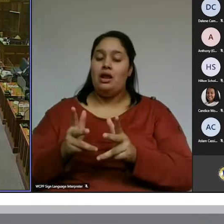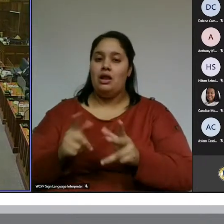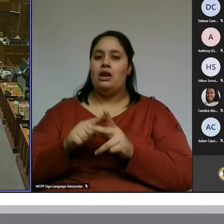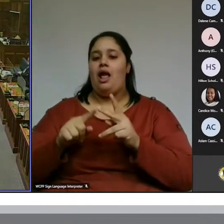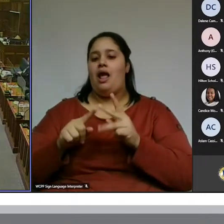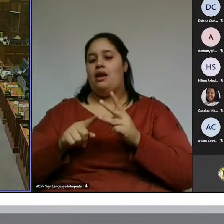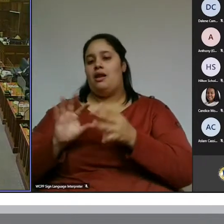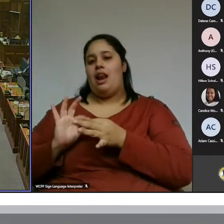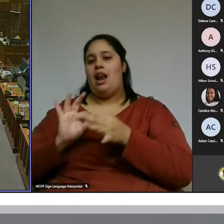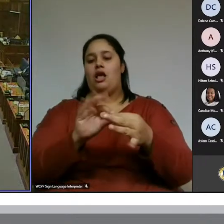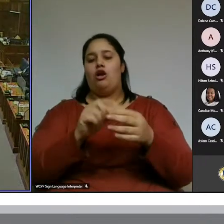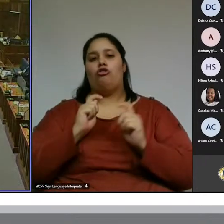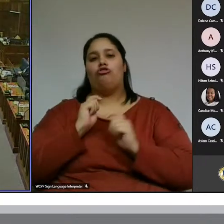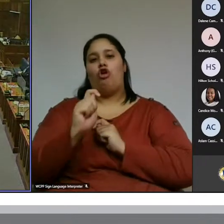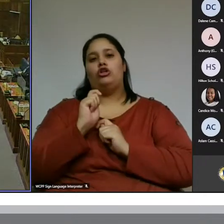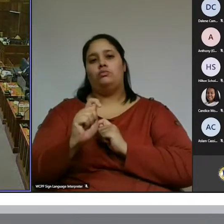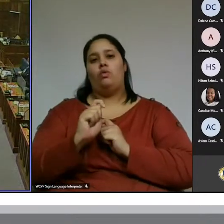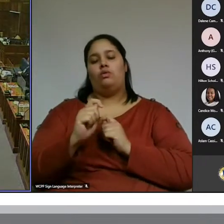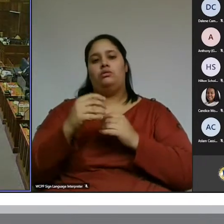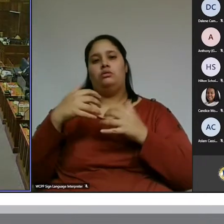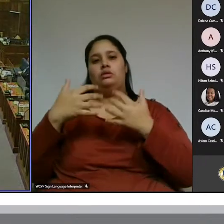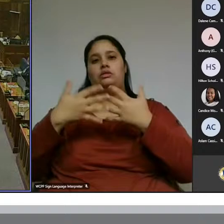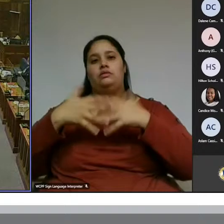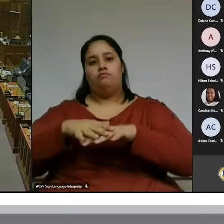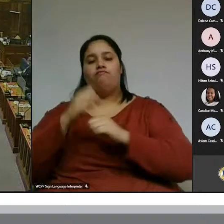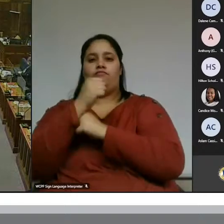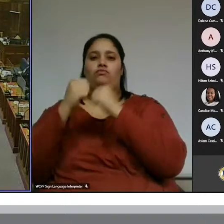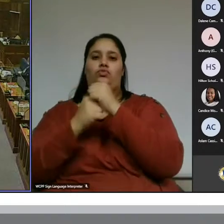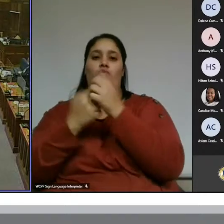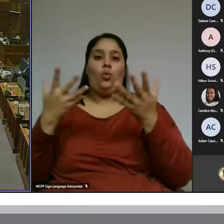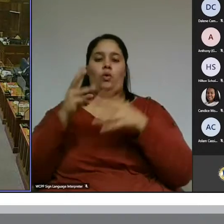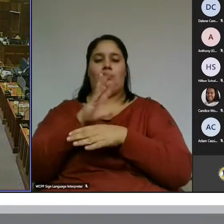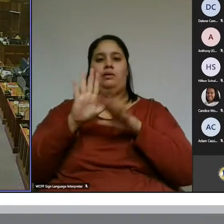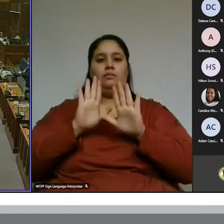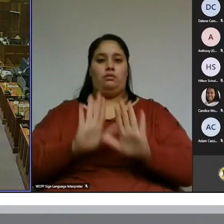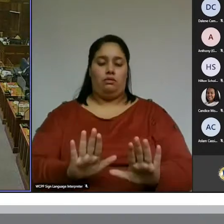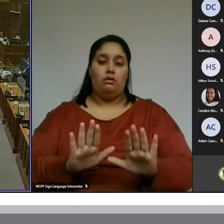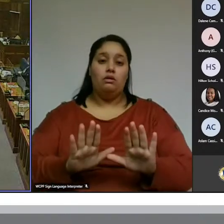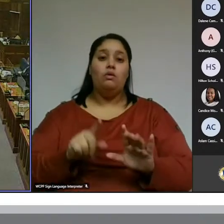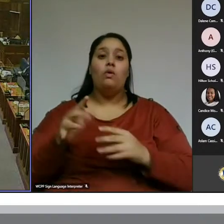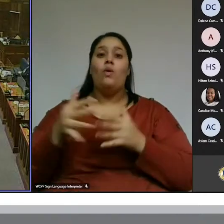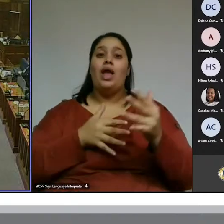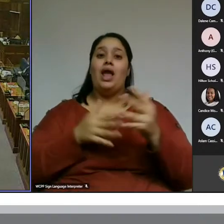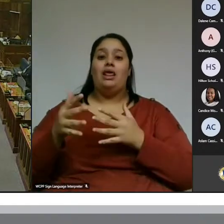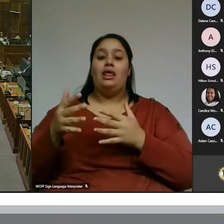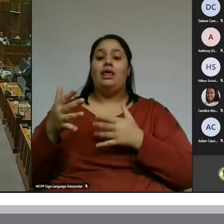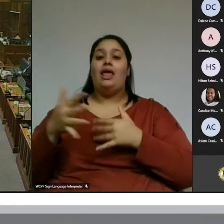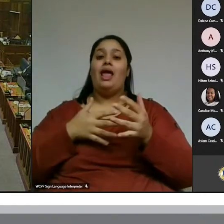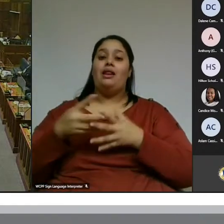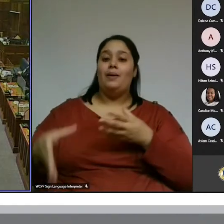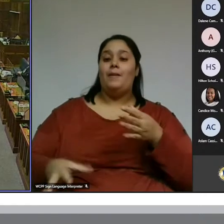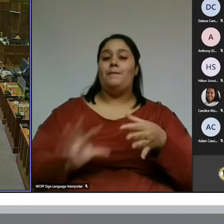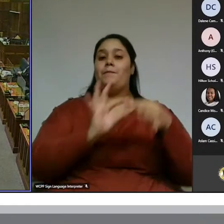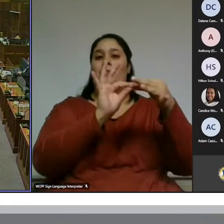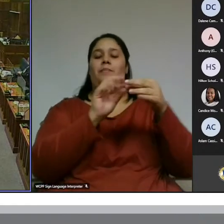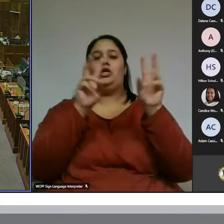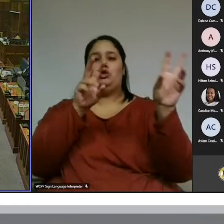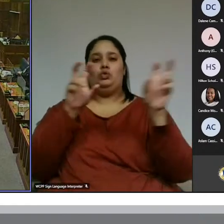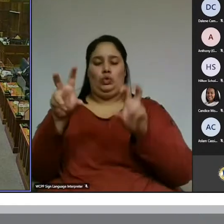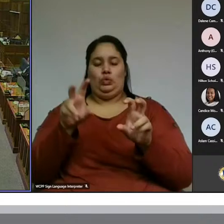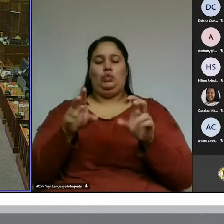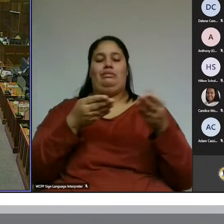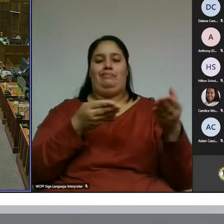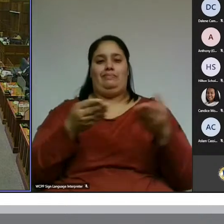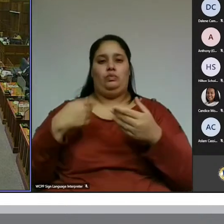related transport infrastructure in the Western Cape, and for matters connected therewith. So the bill